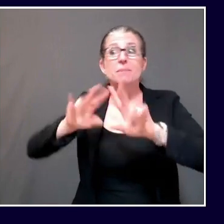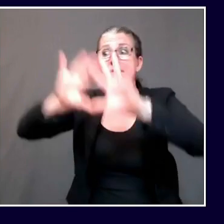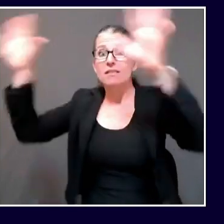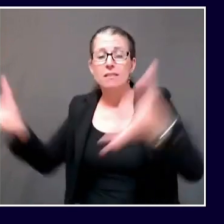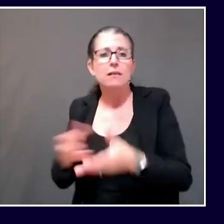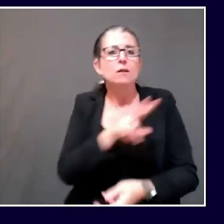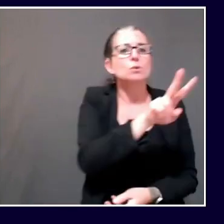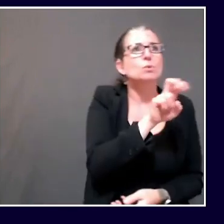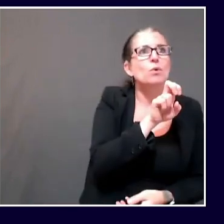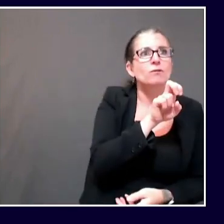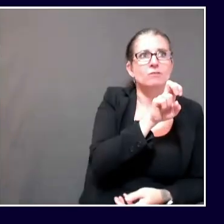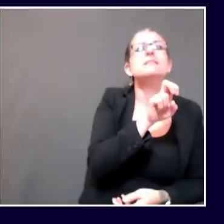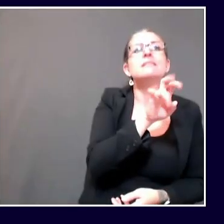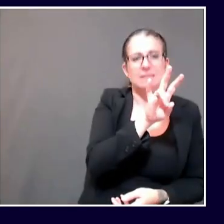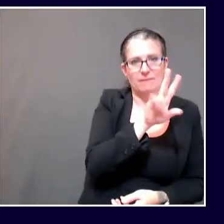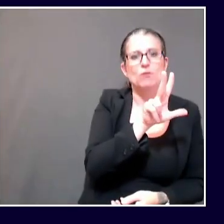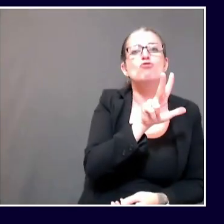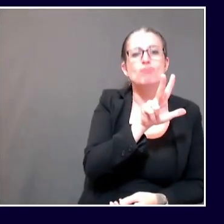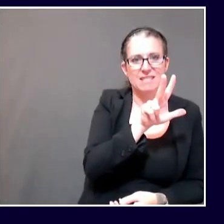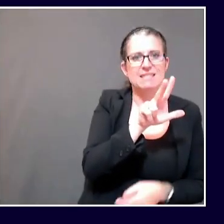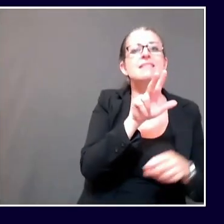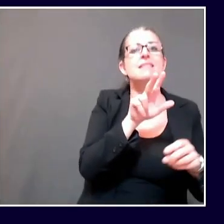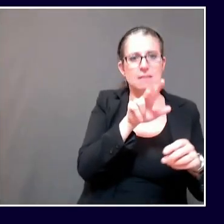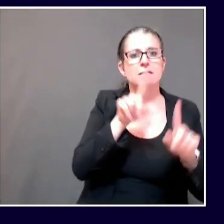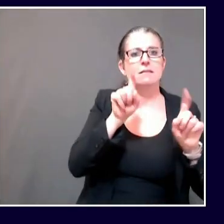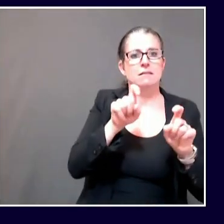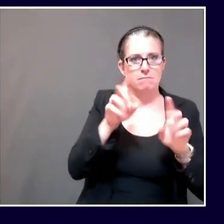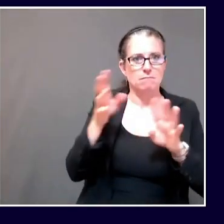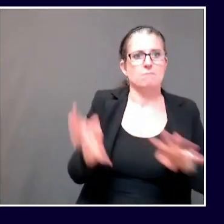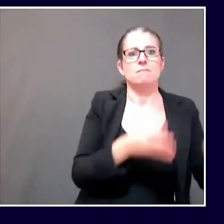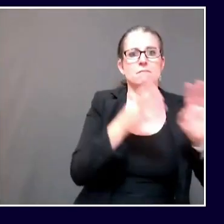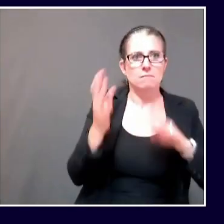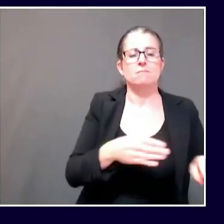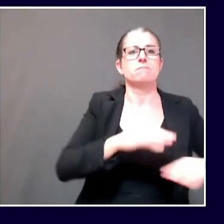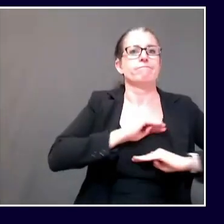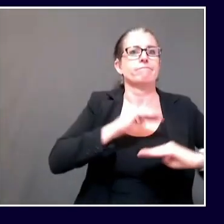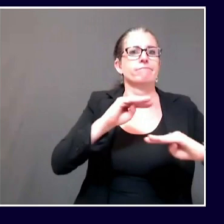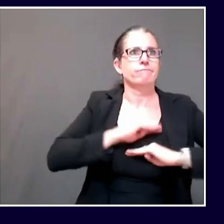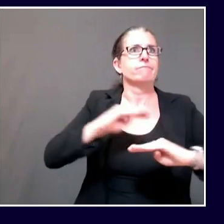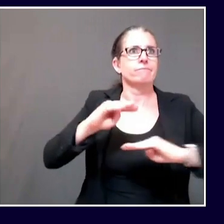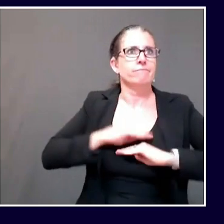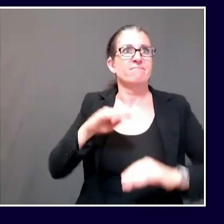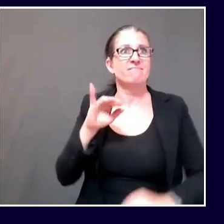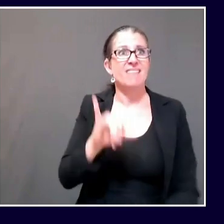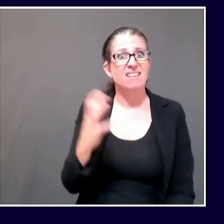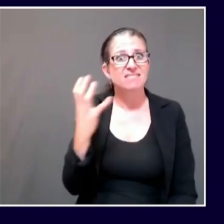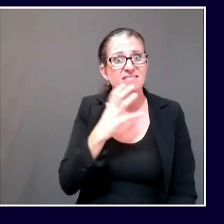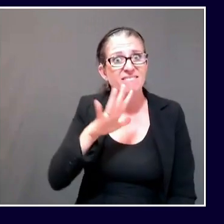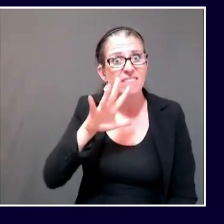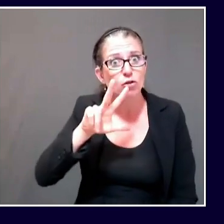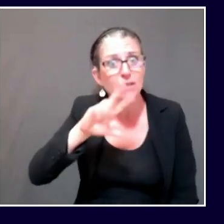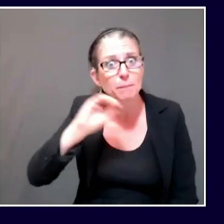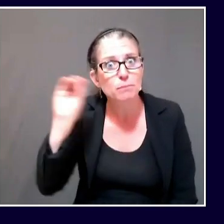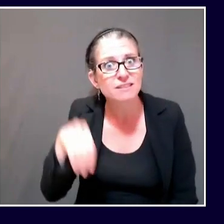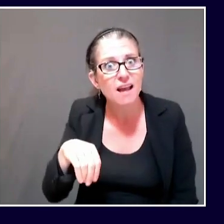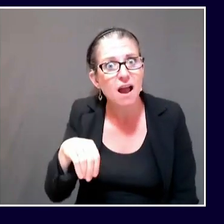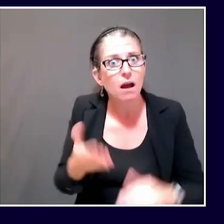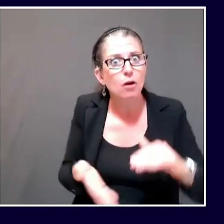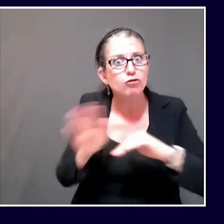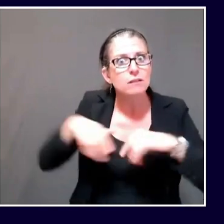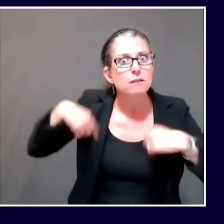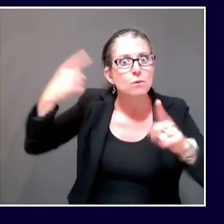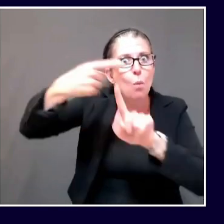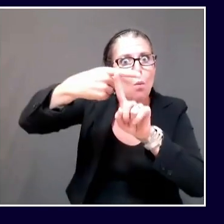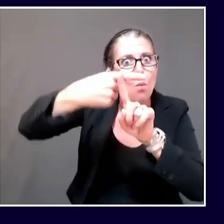in perspective, that represents a 53% growth rate in the past 30 days. But the